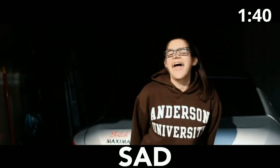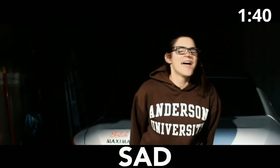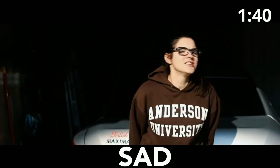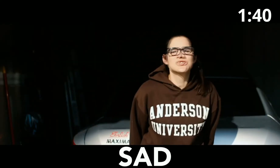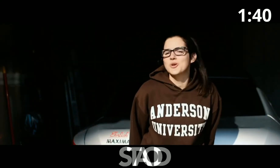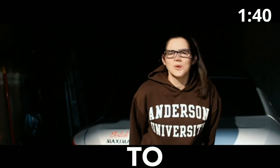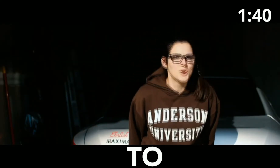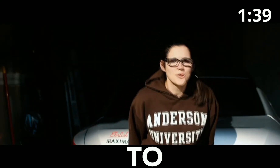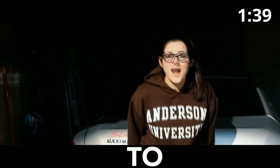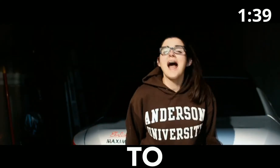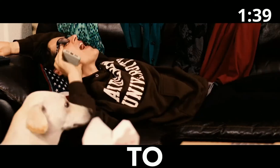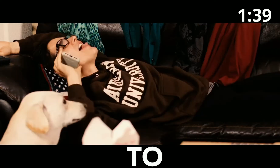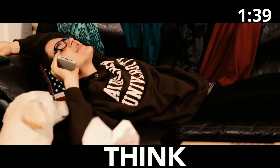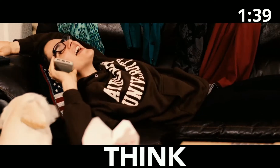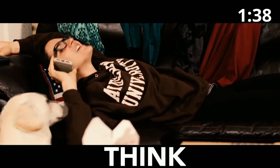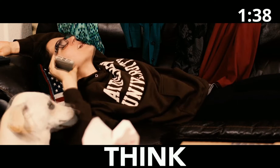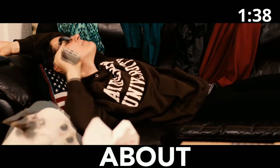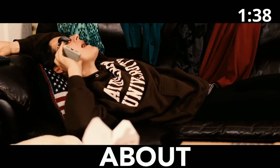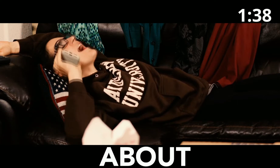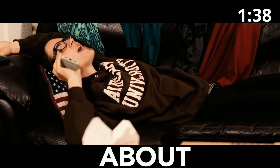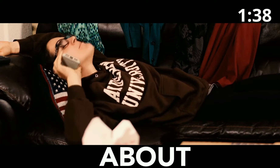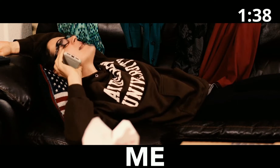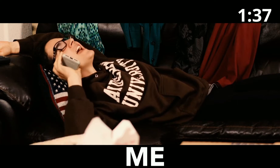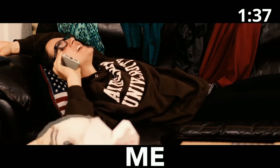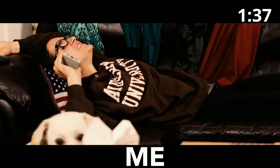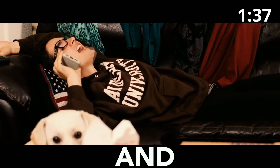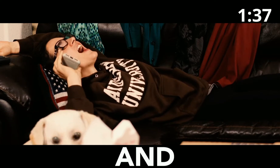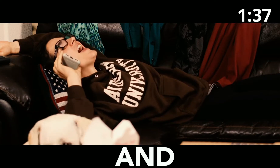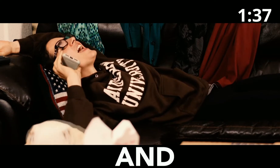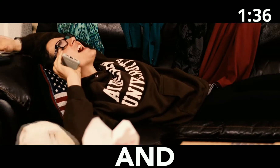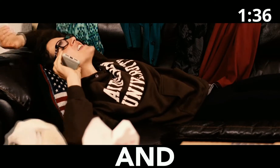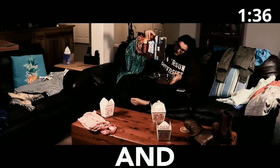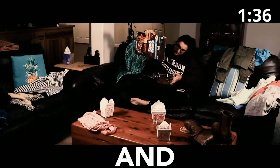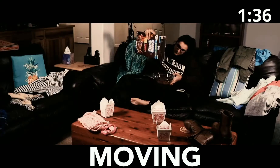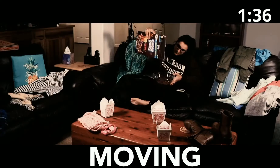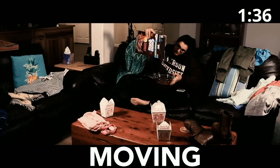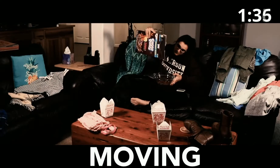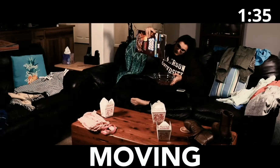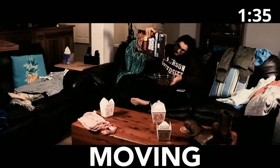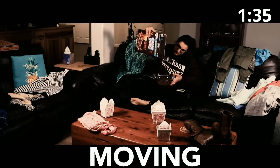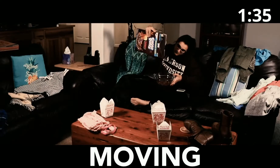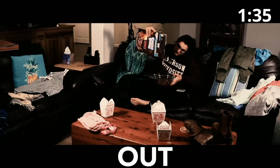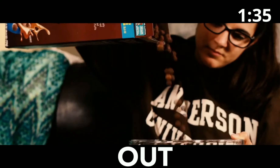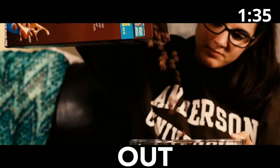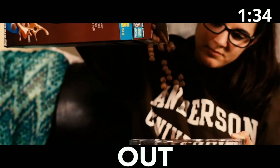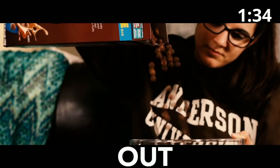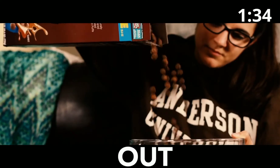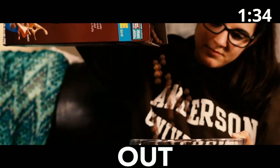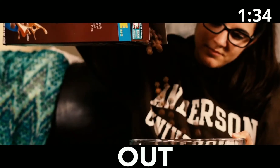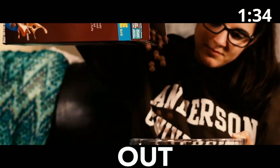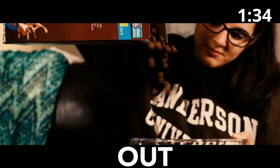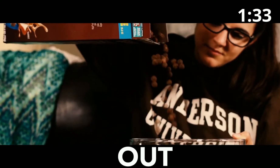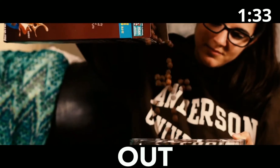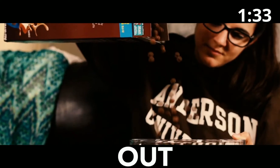so sad to think about me and moving